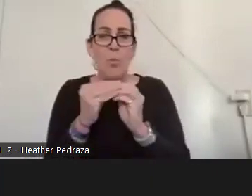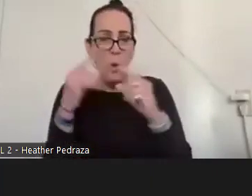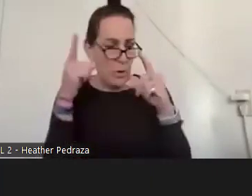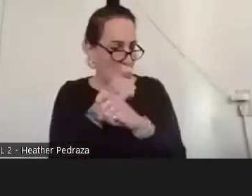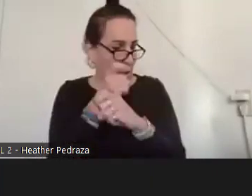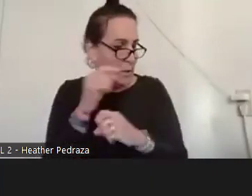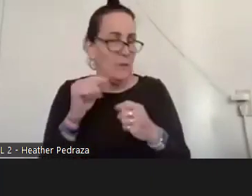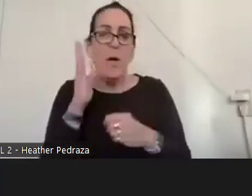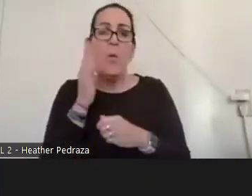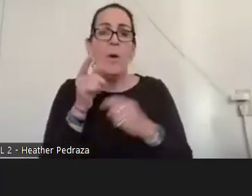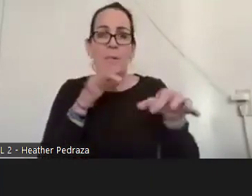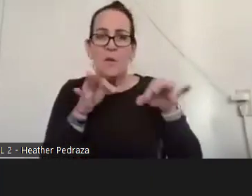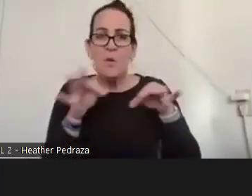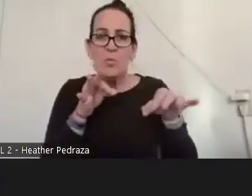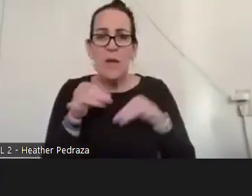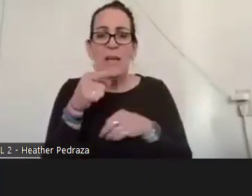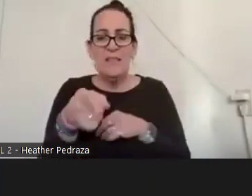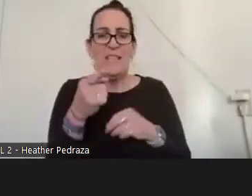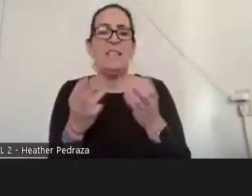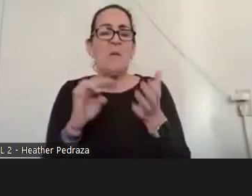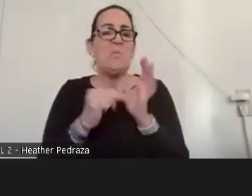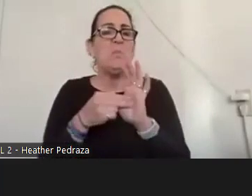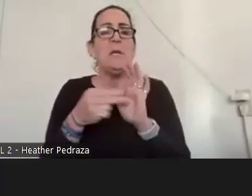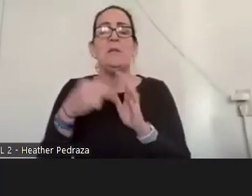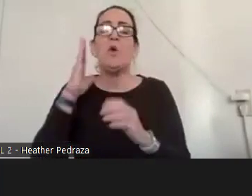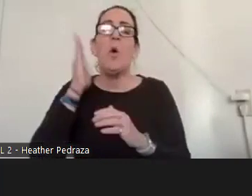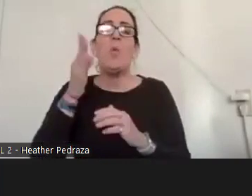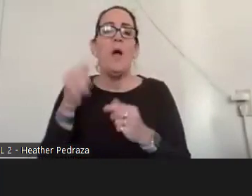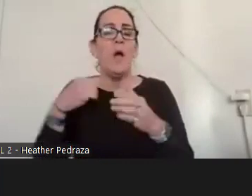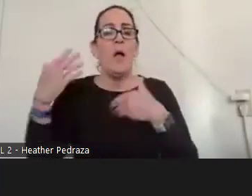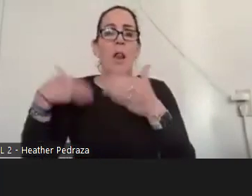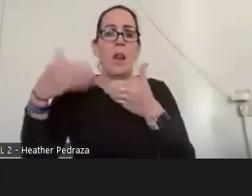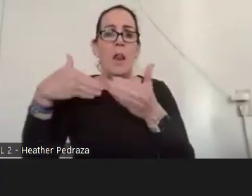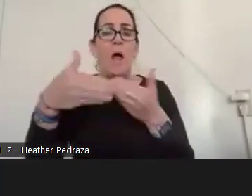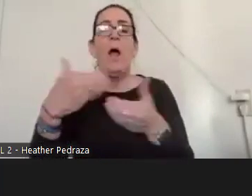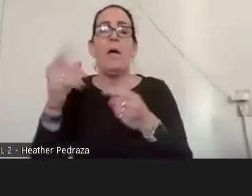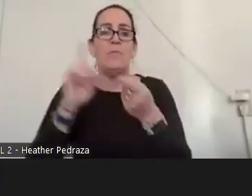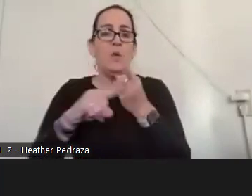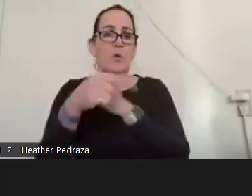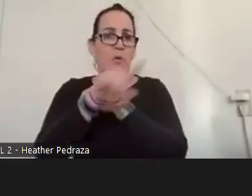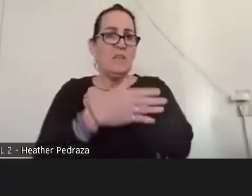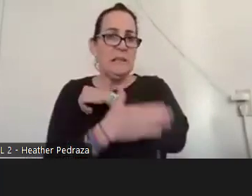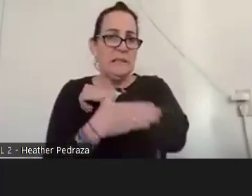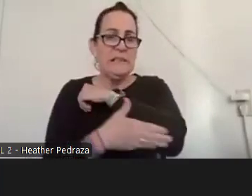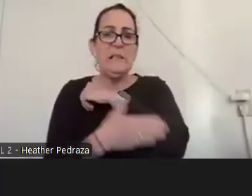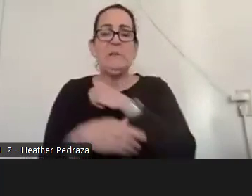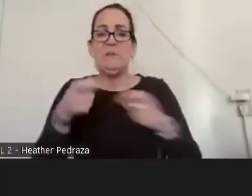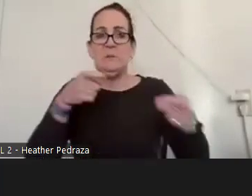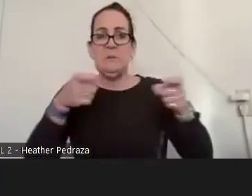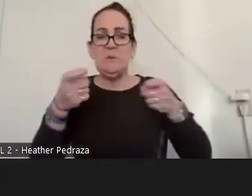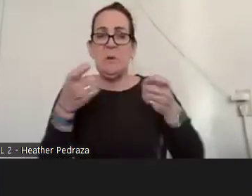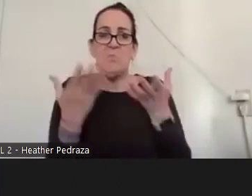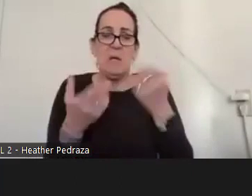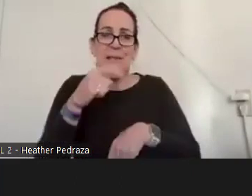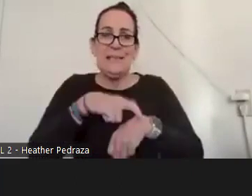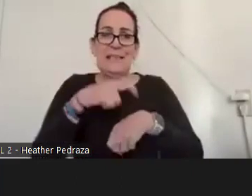the legislative update about kind of what's rolling down the hill to counties to have to manage. So the timing is, maybe not great in the